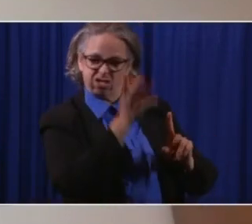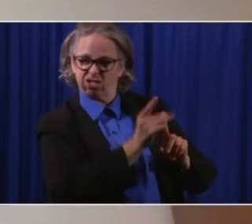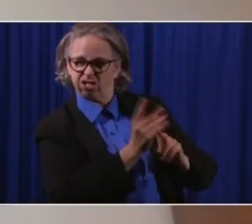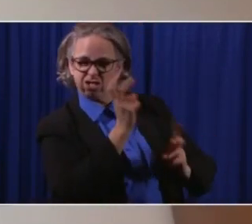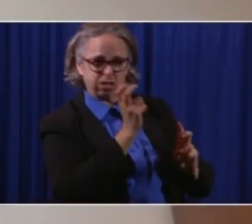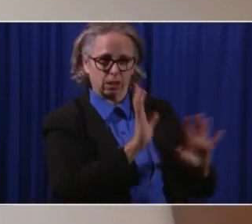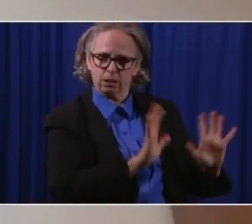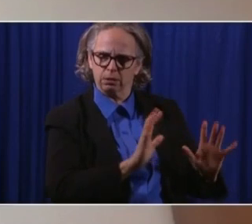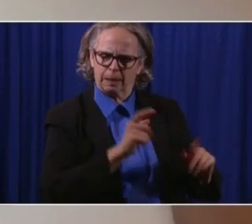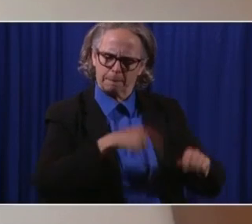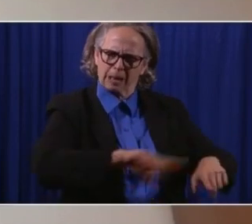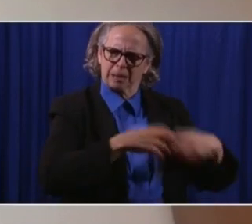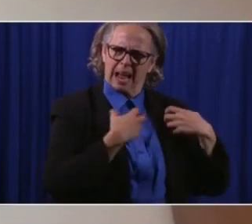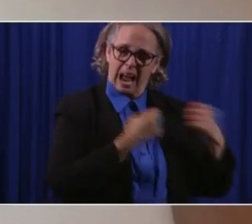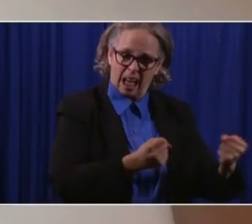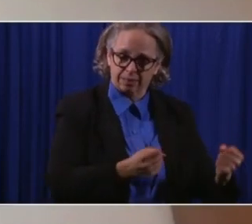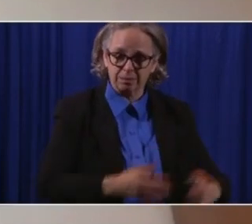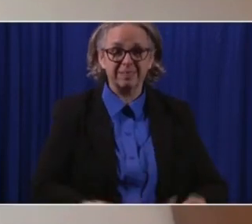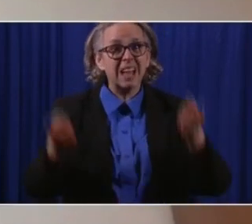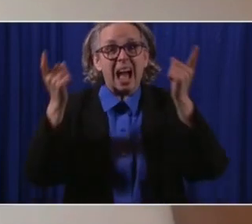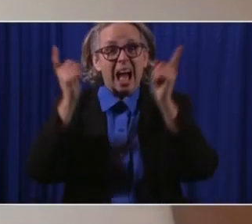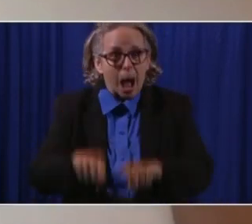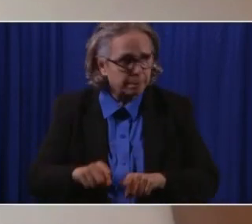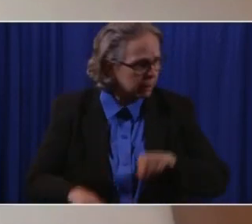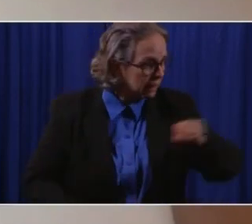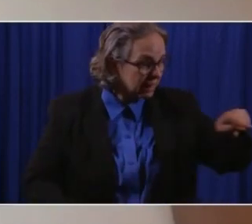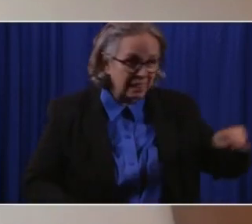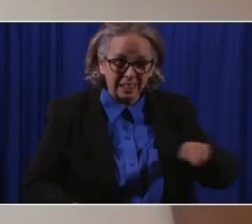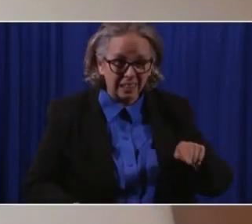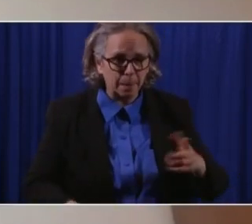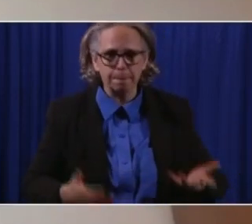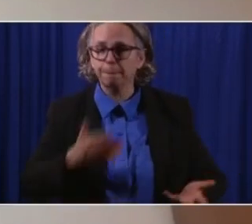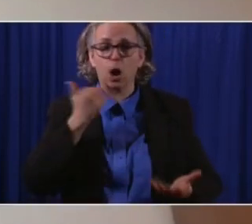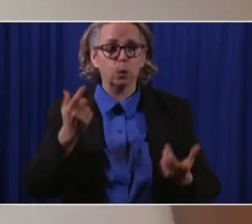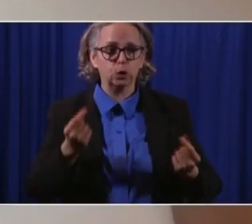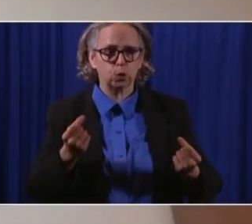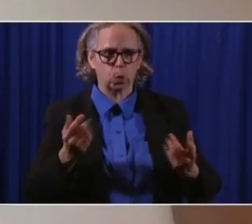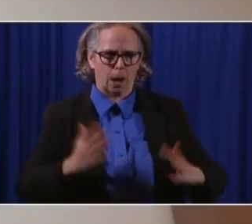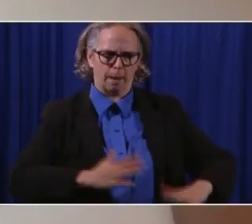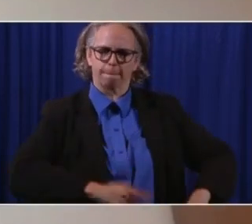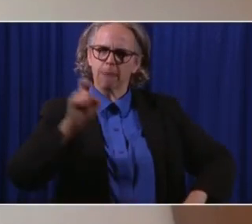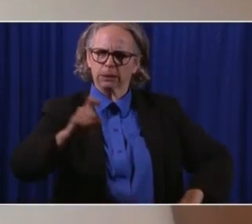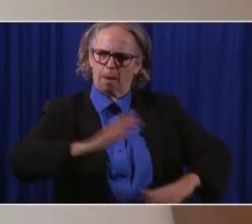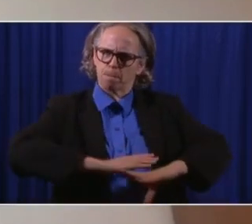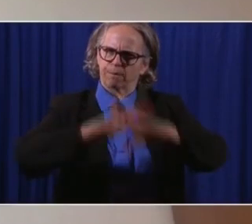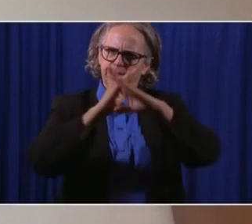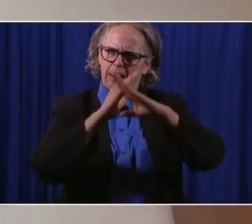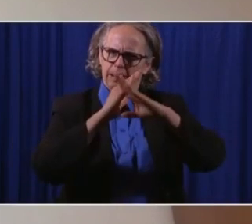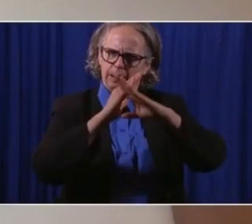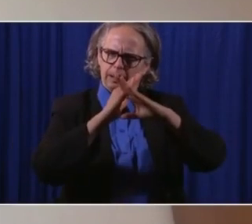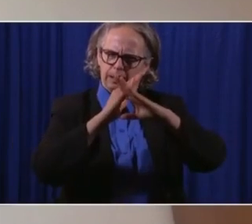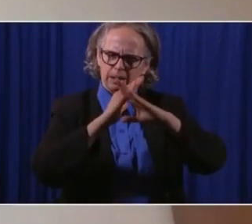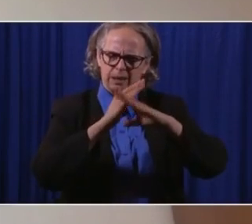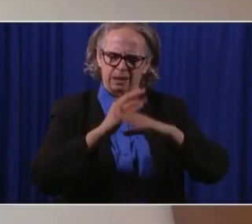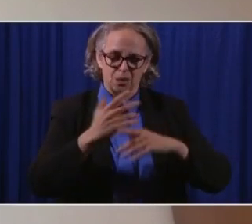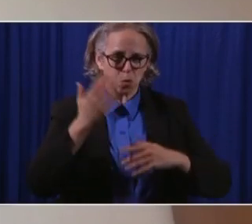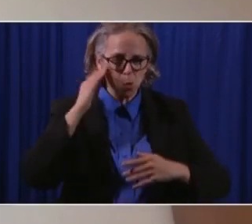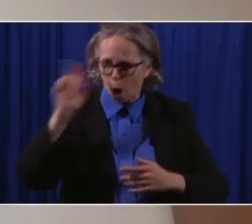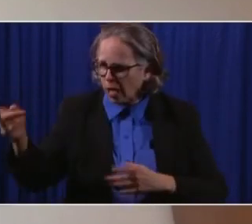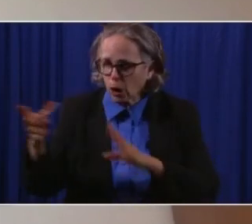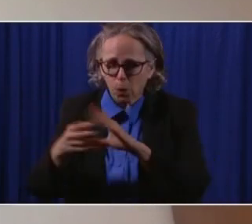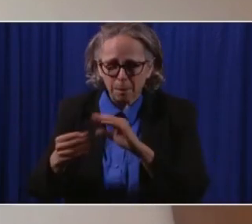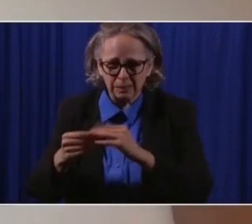event, how can we prevent it from occurring? And I think those are those things that you and others have talked about in trying to allow our athletes to compete in